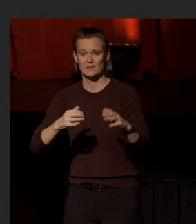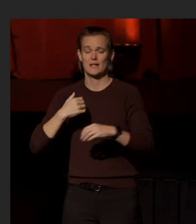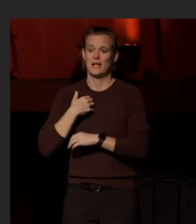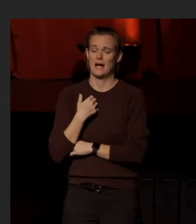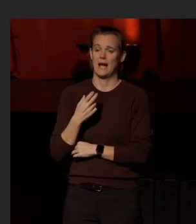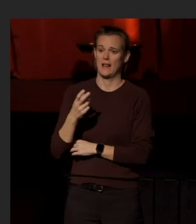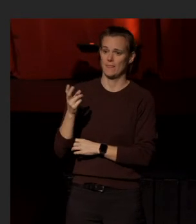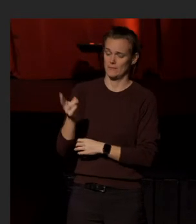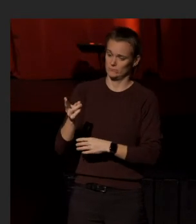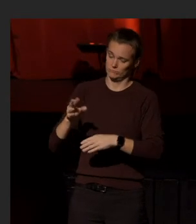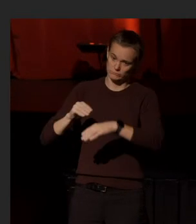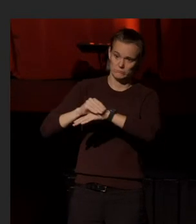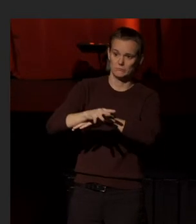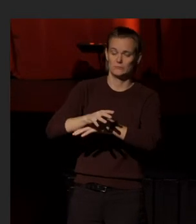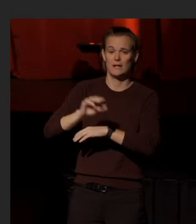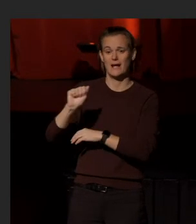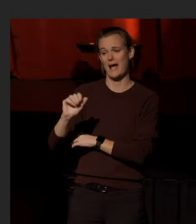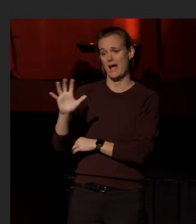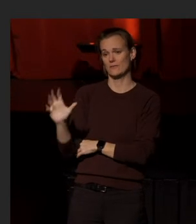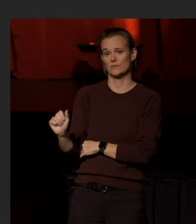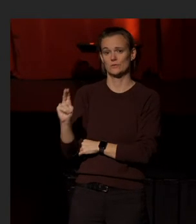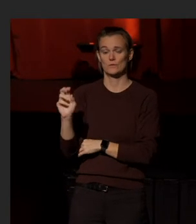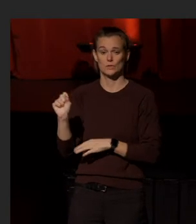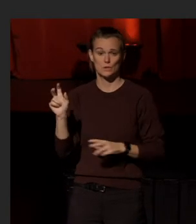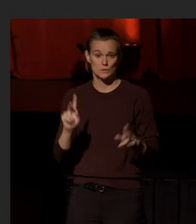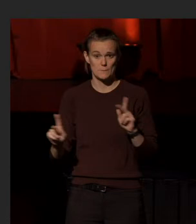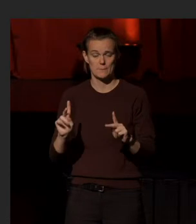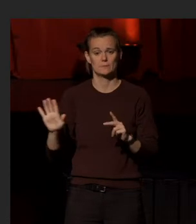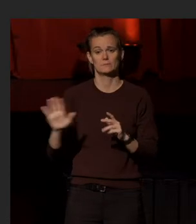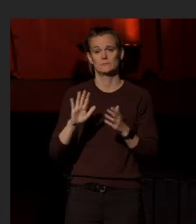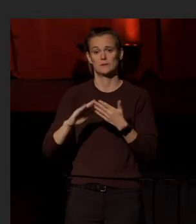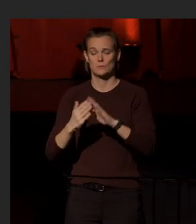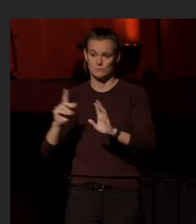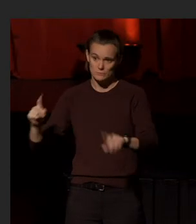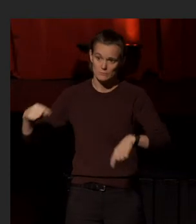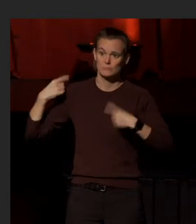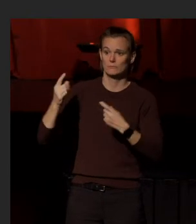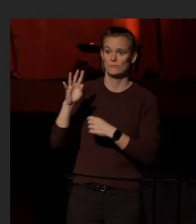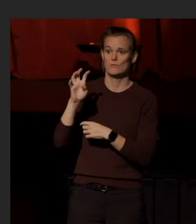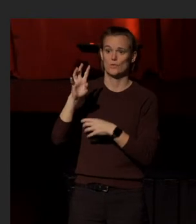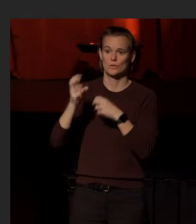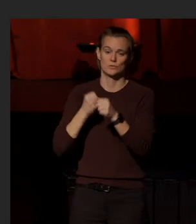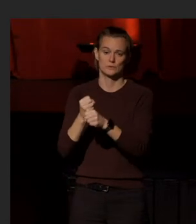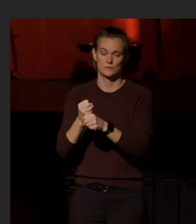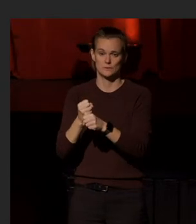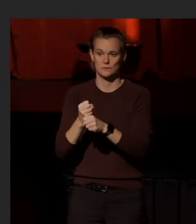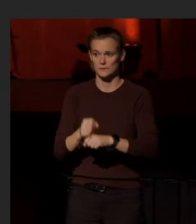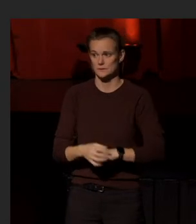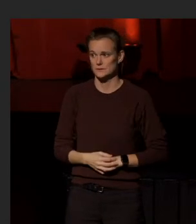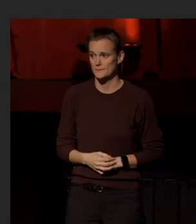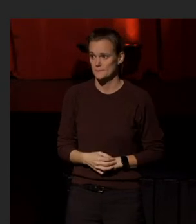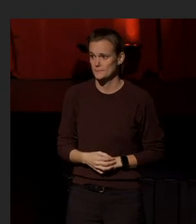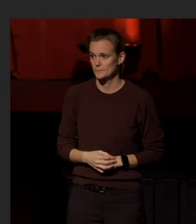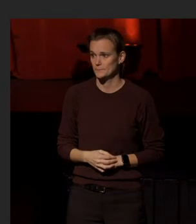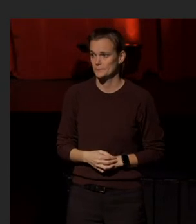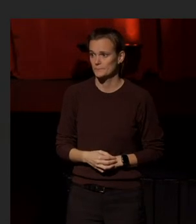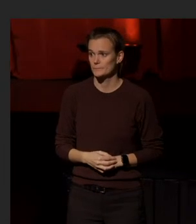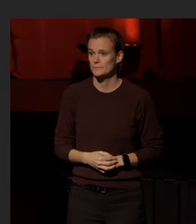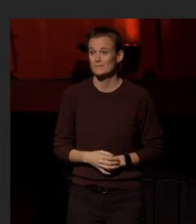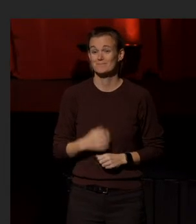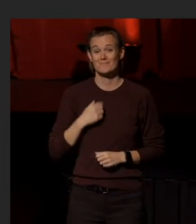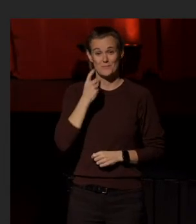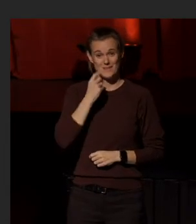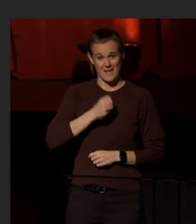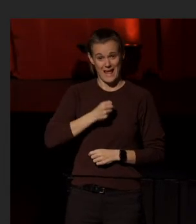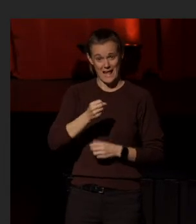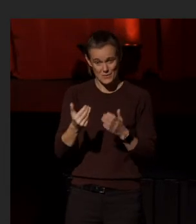Nova Scotian people and communities that have been here for over 400 years. Having recently started my term as the new